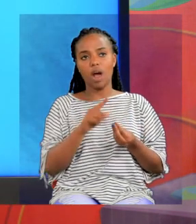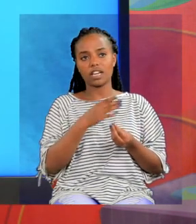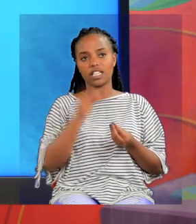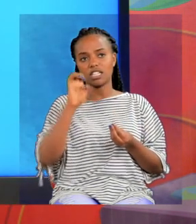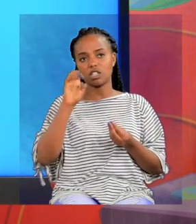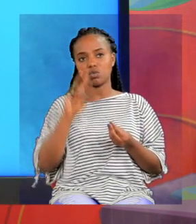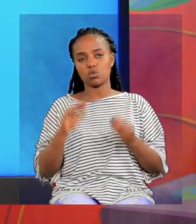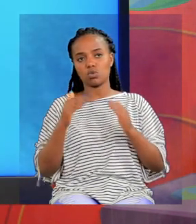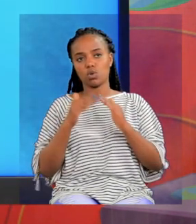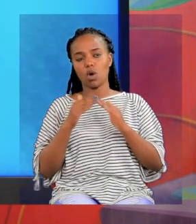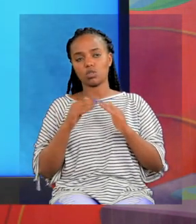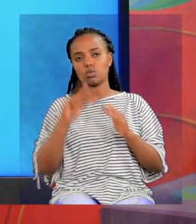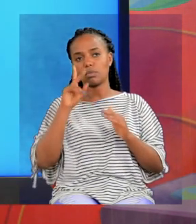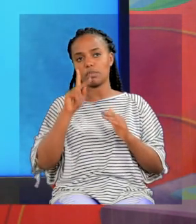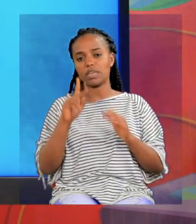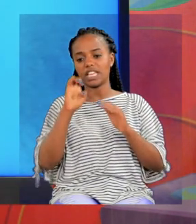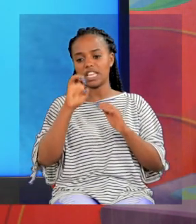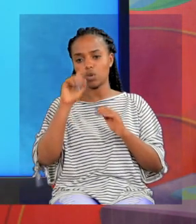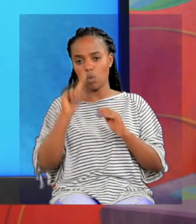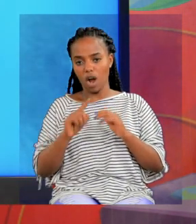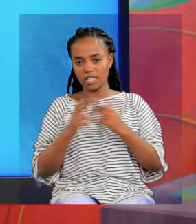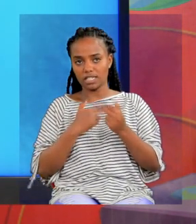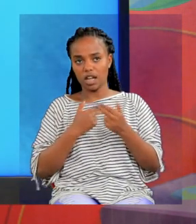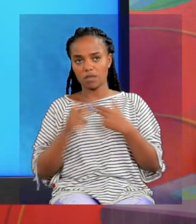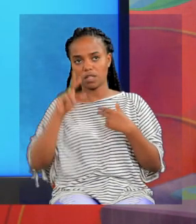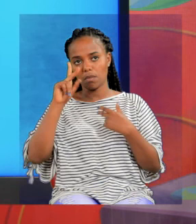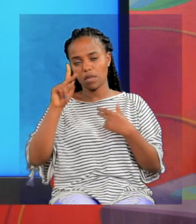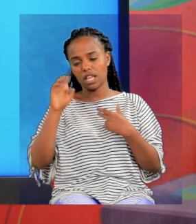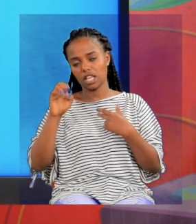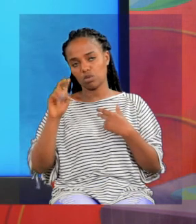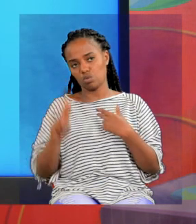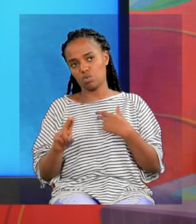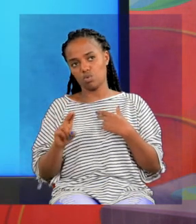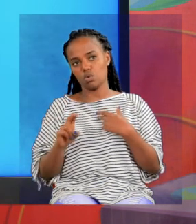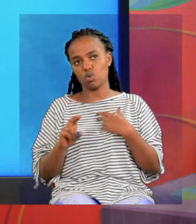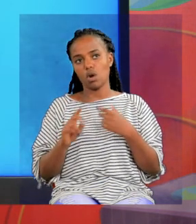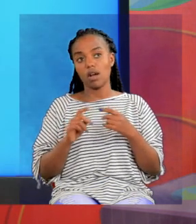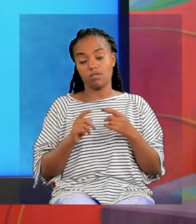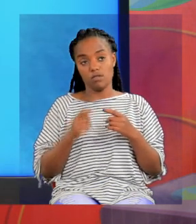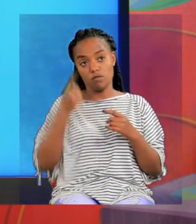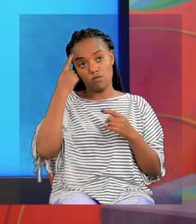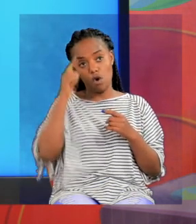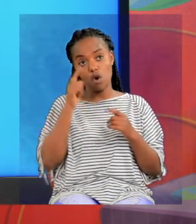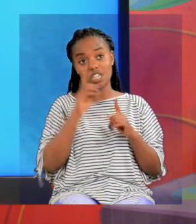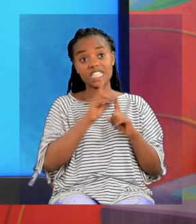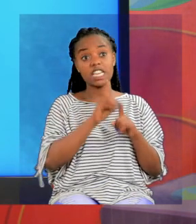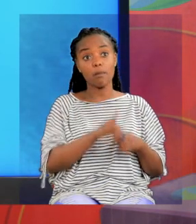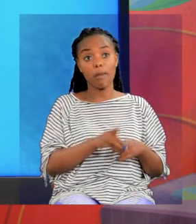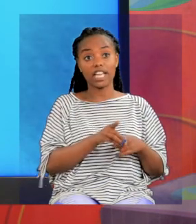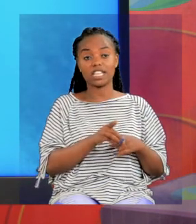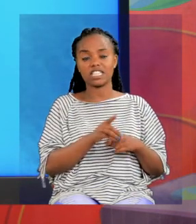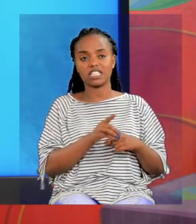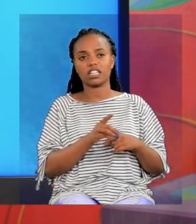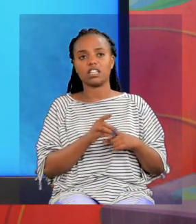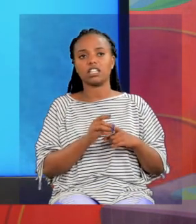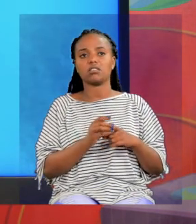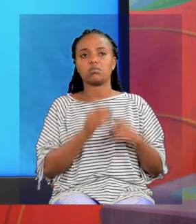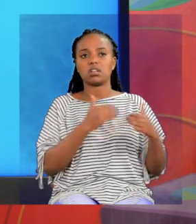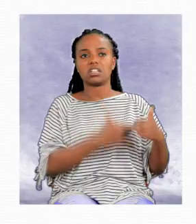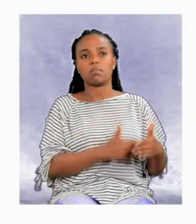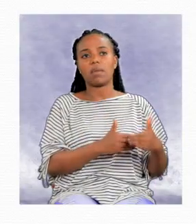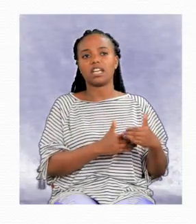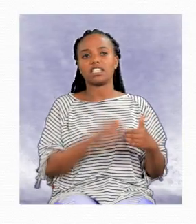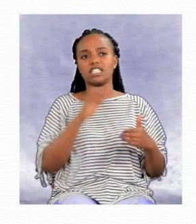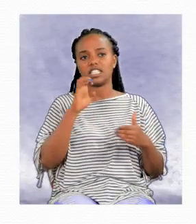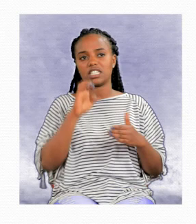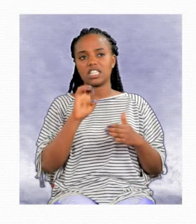by probability of E1 times probability of E2. For dependent events, probability